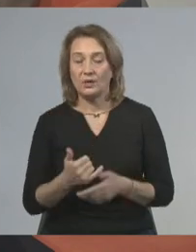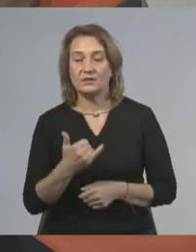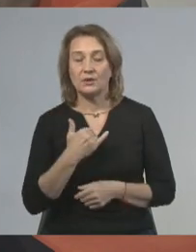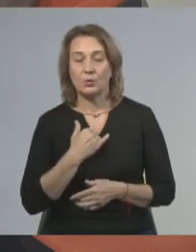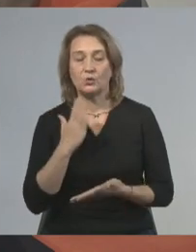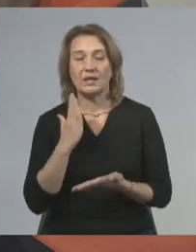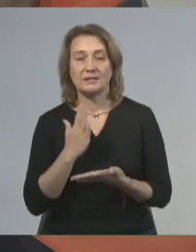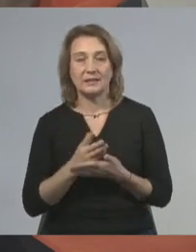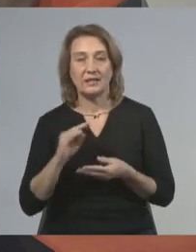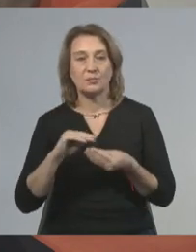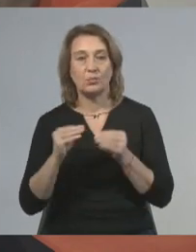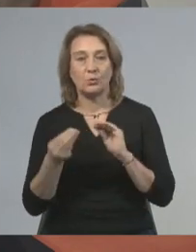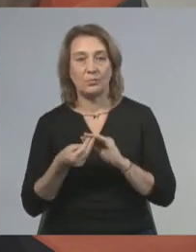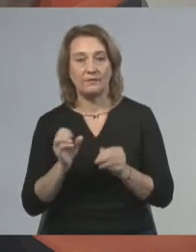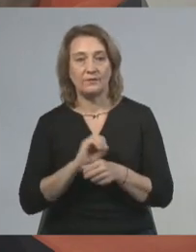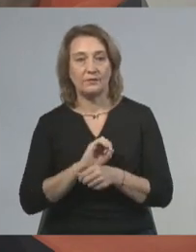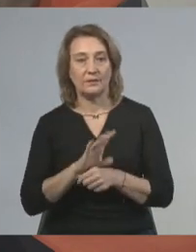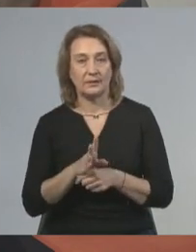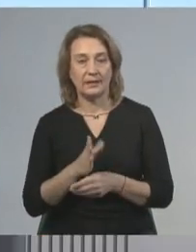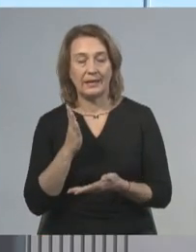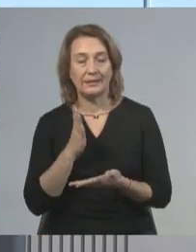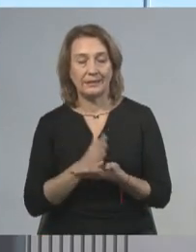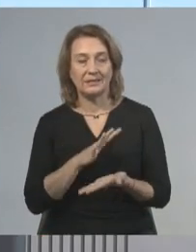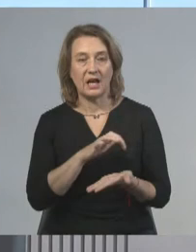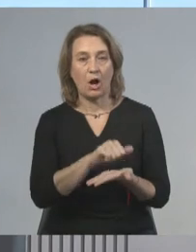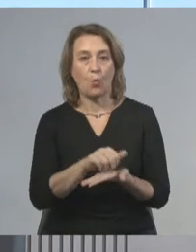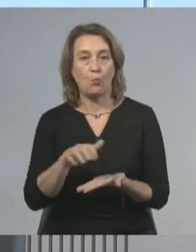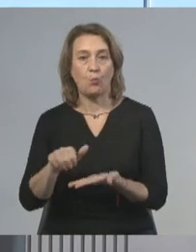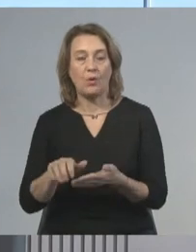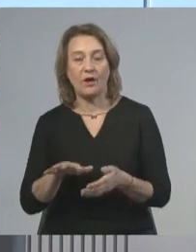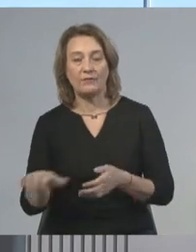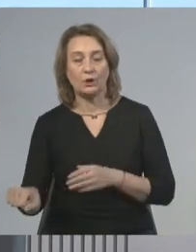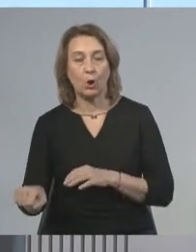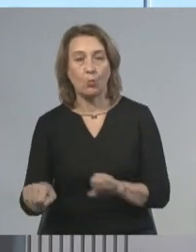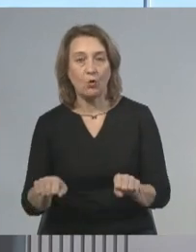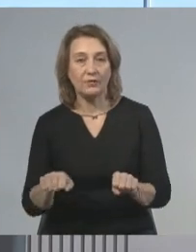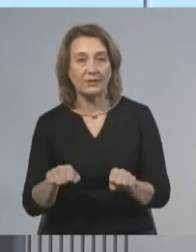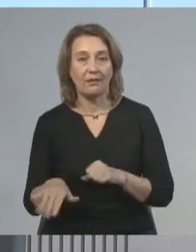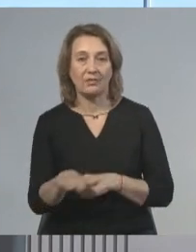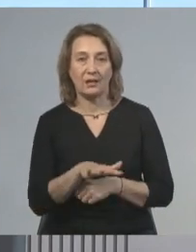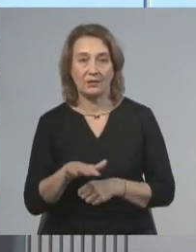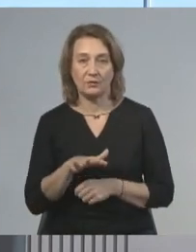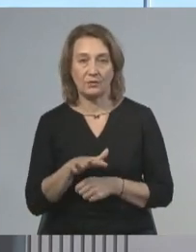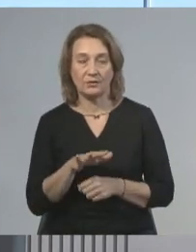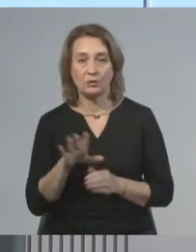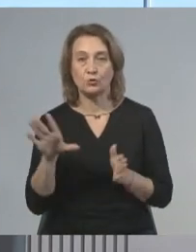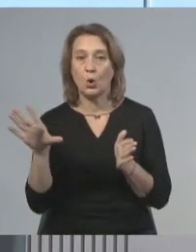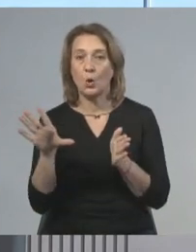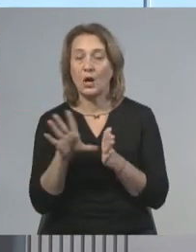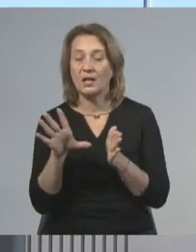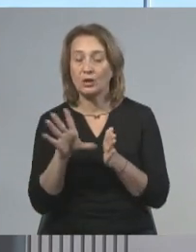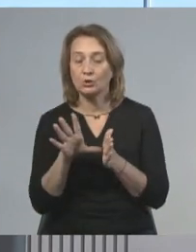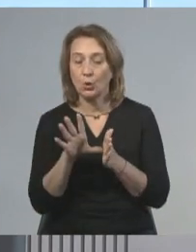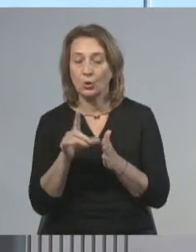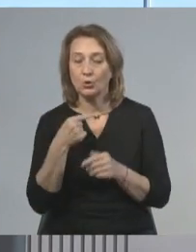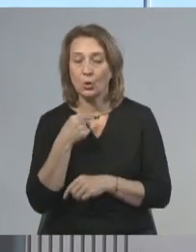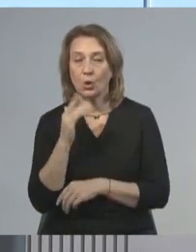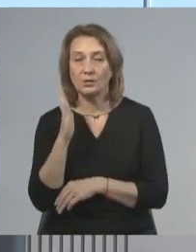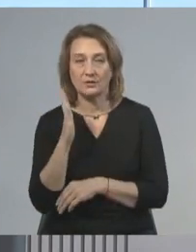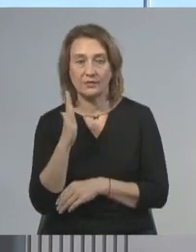but we have problem with covet we have a problem with occupied territories and there are people who think that electronic